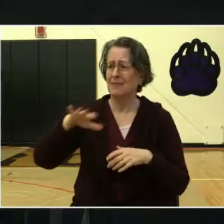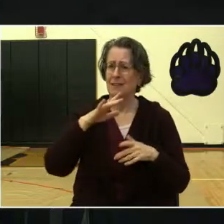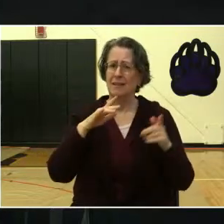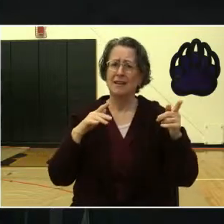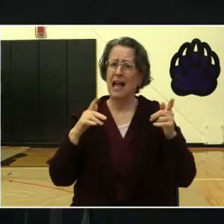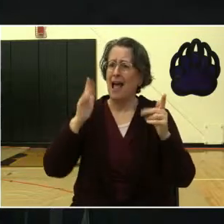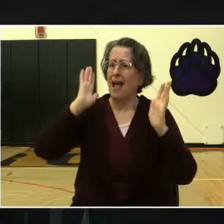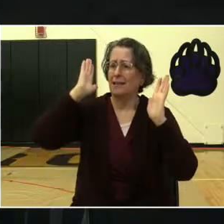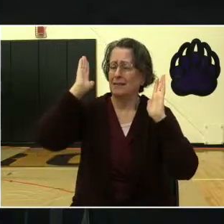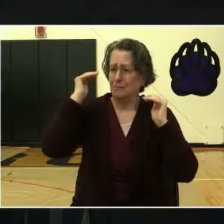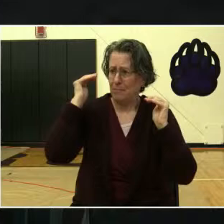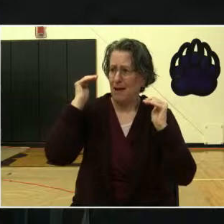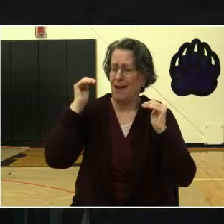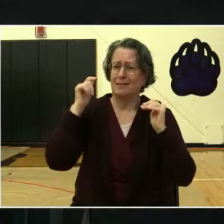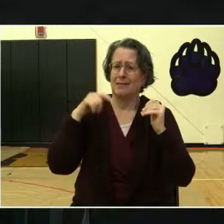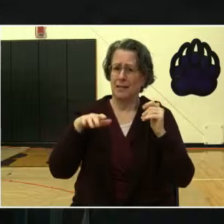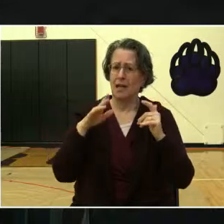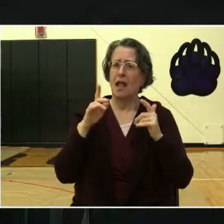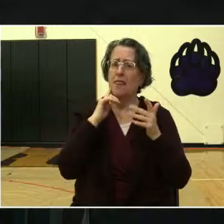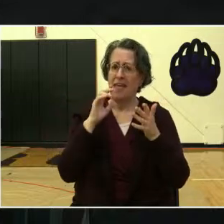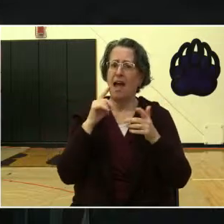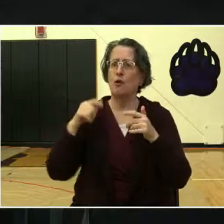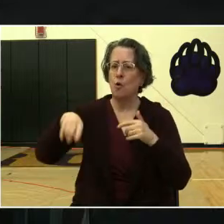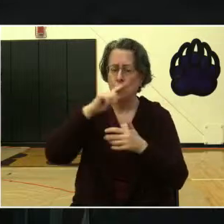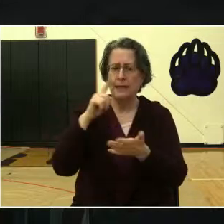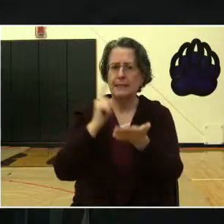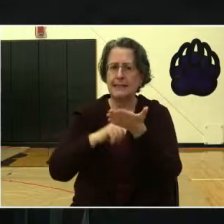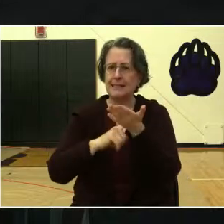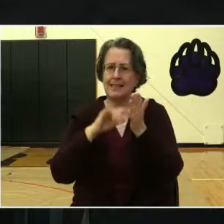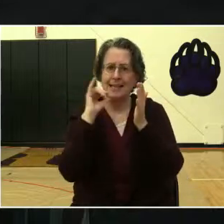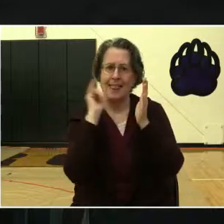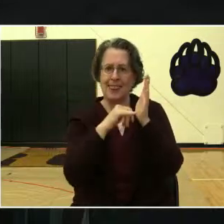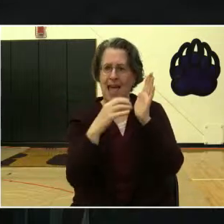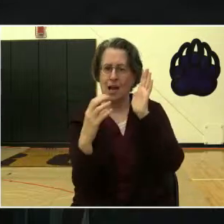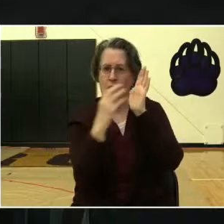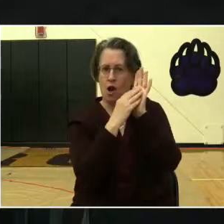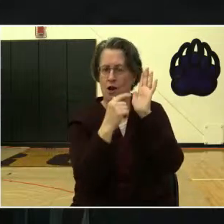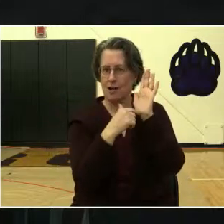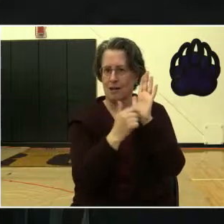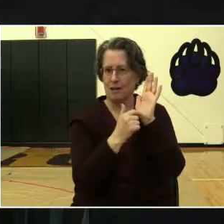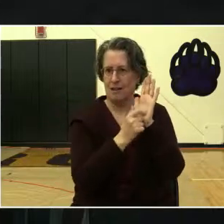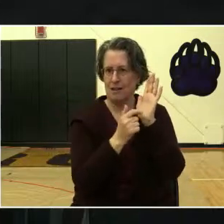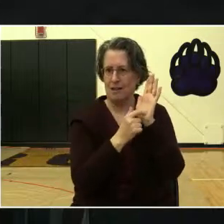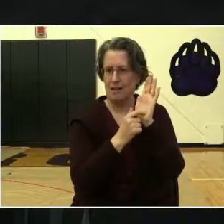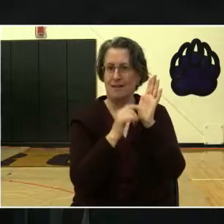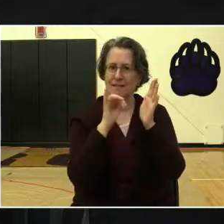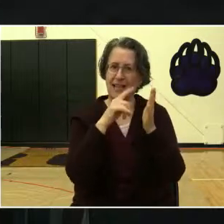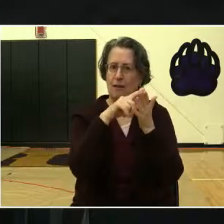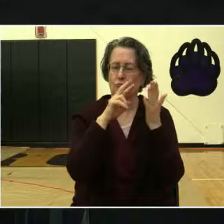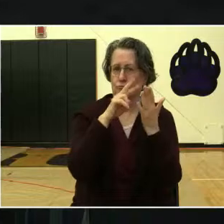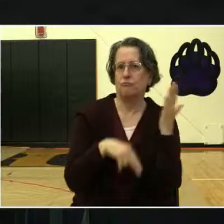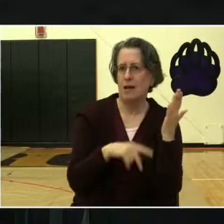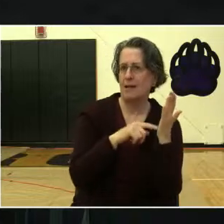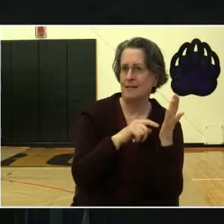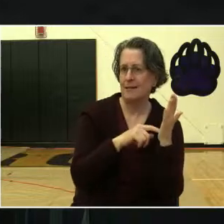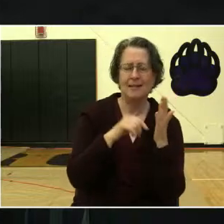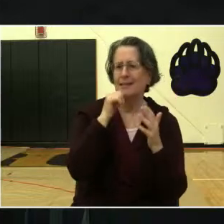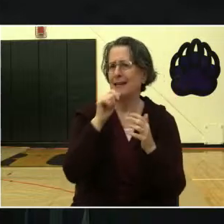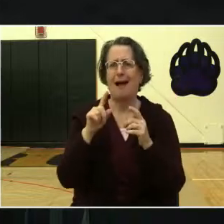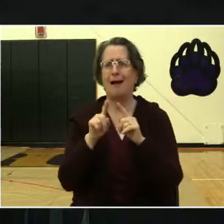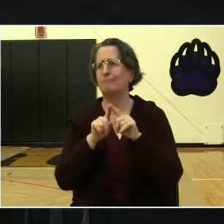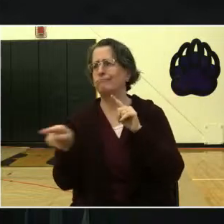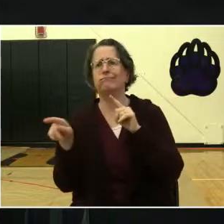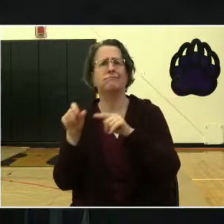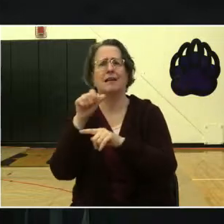meeting is as warned in the article not on unrelated matters it might be appropriate to have